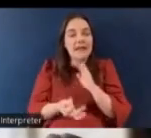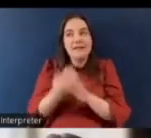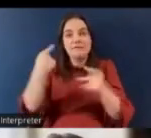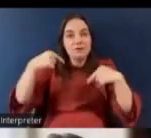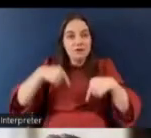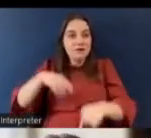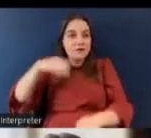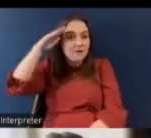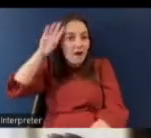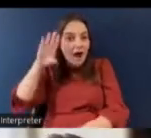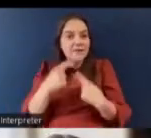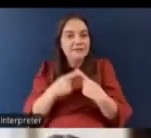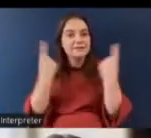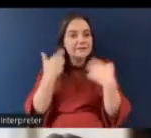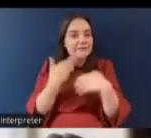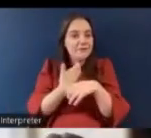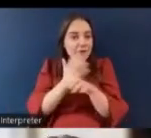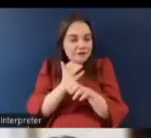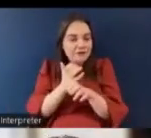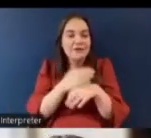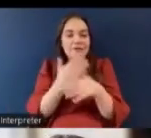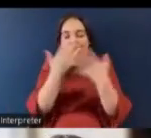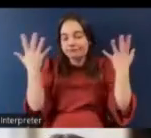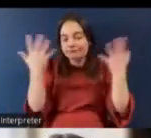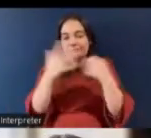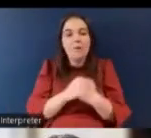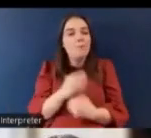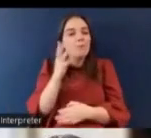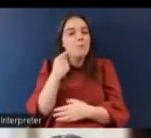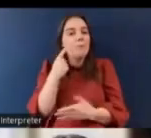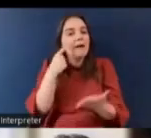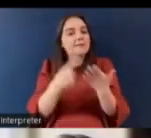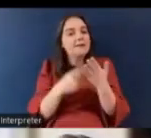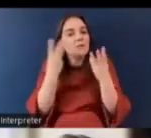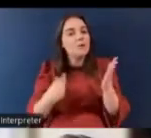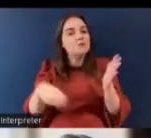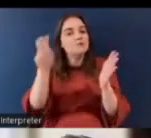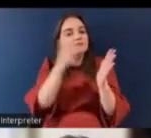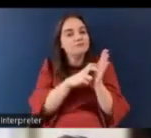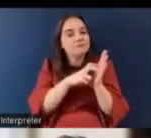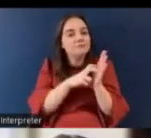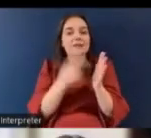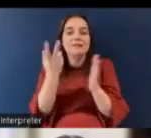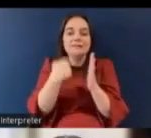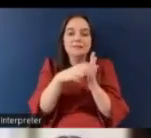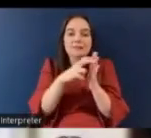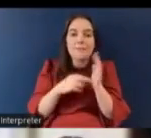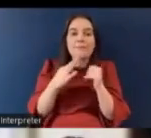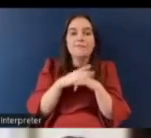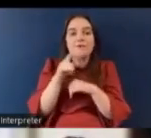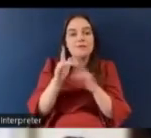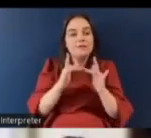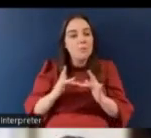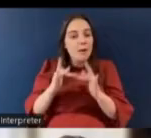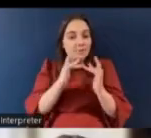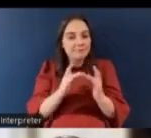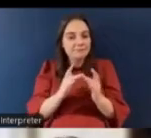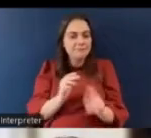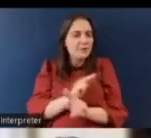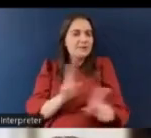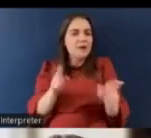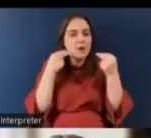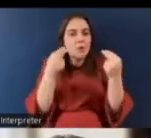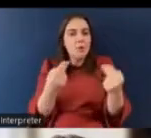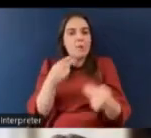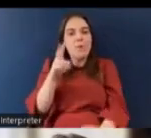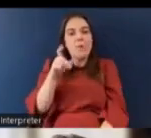outside Ireland, and also why you decided to sign up for this webinar. And because we're not in a traditional webinar